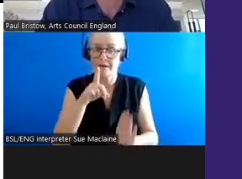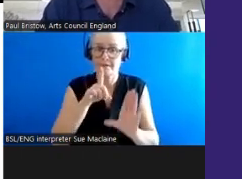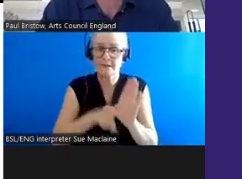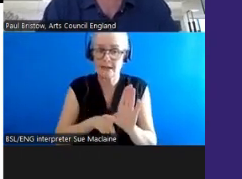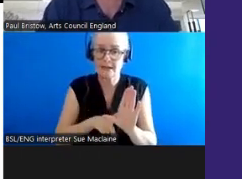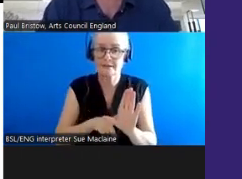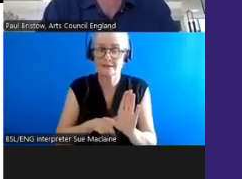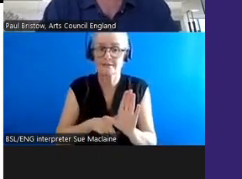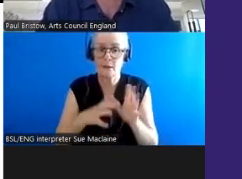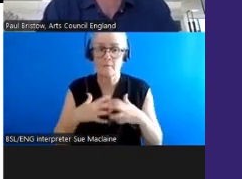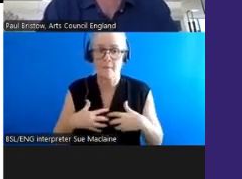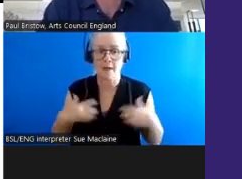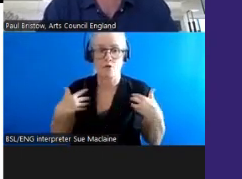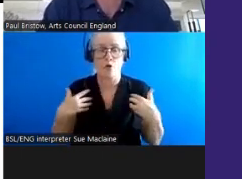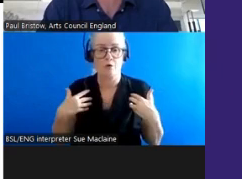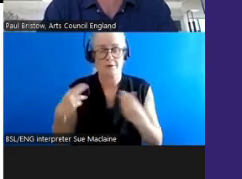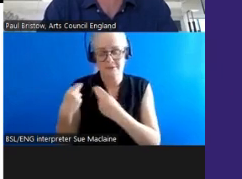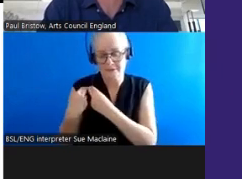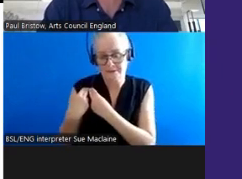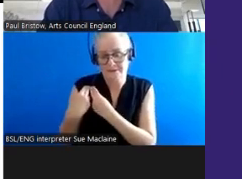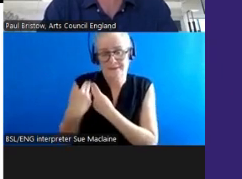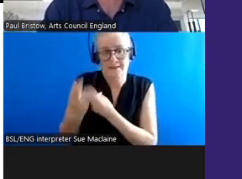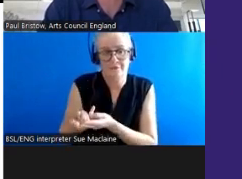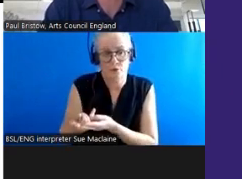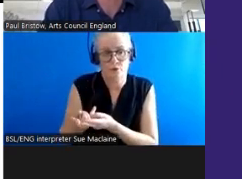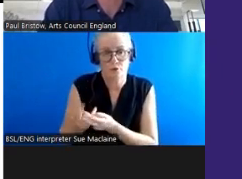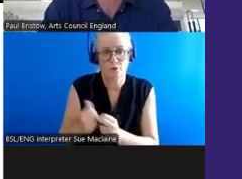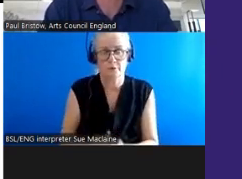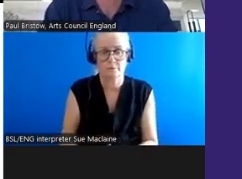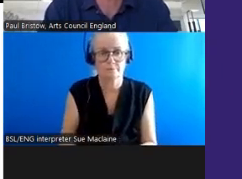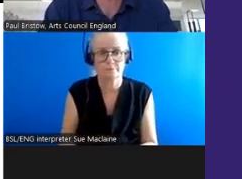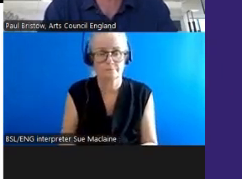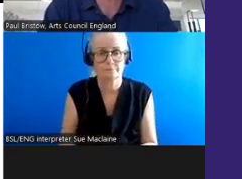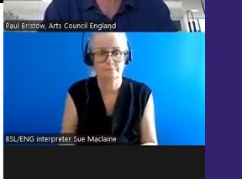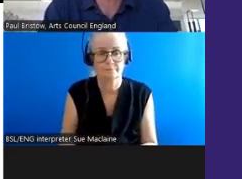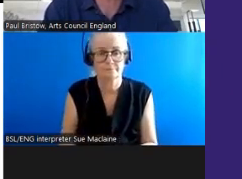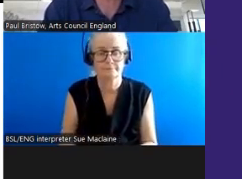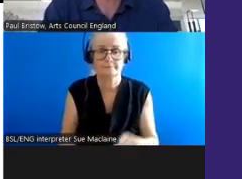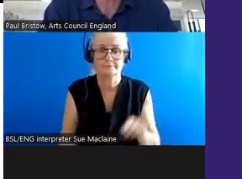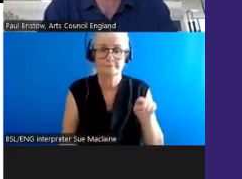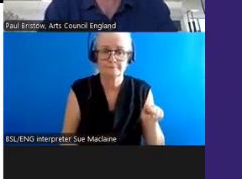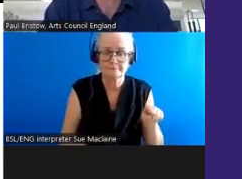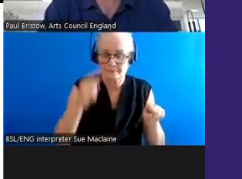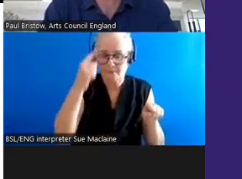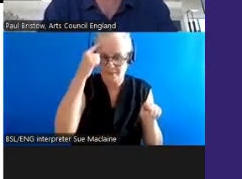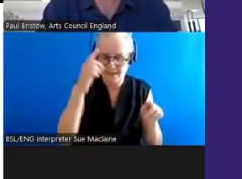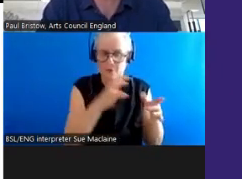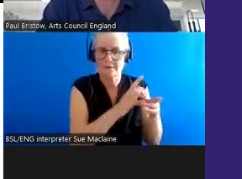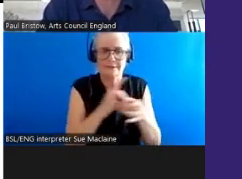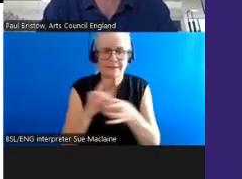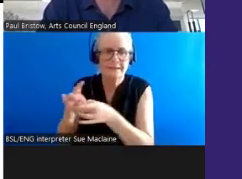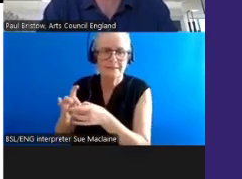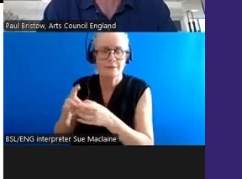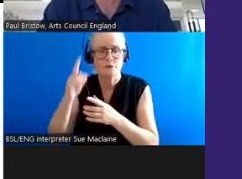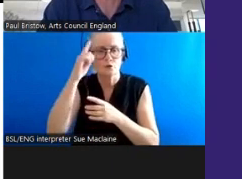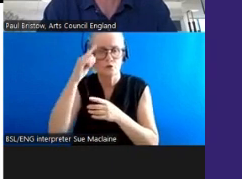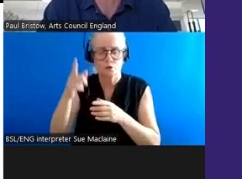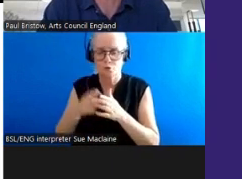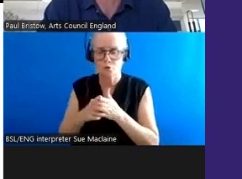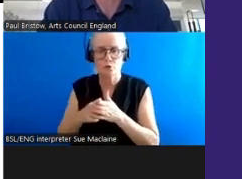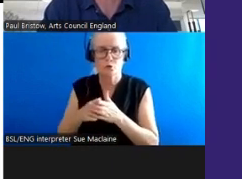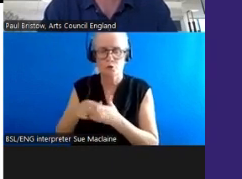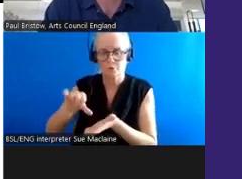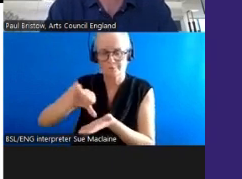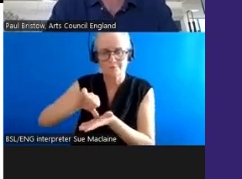people working on culture at that regional level, sitting alongside people working in planning, that creates the potential for the GA to